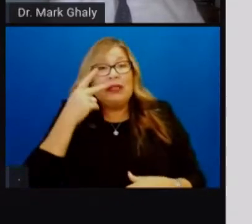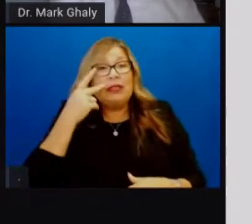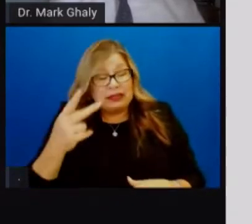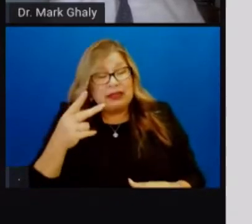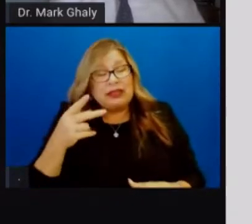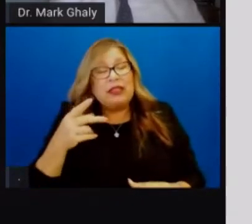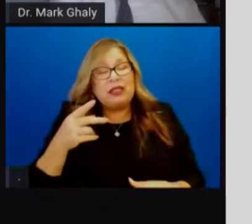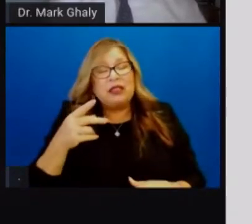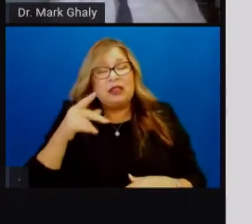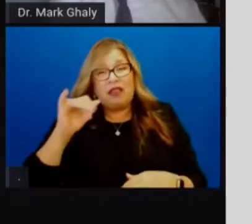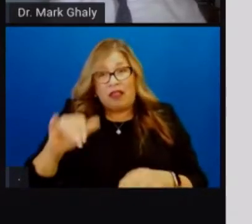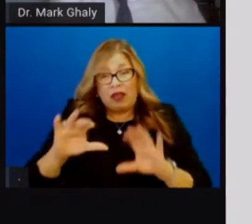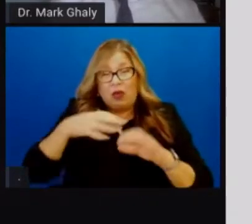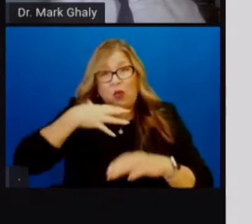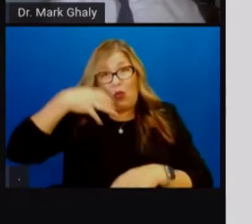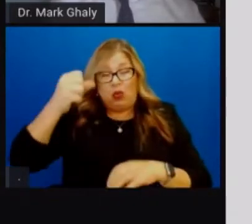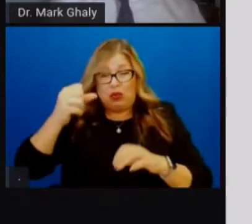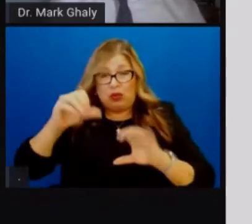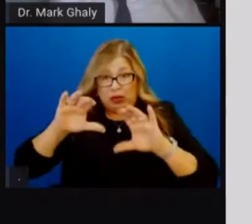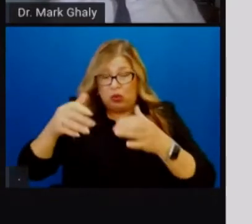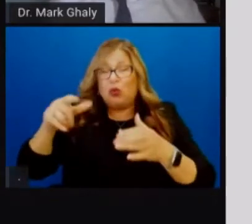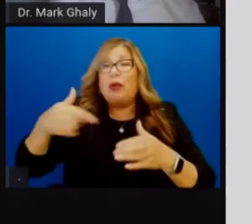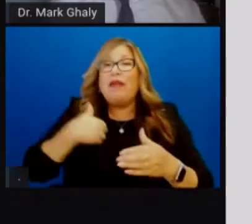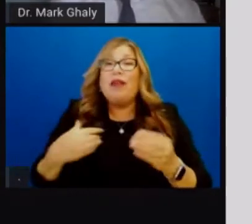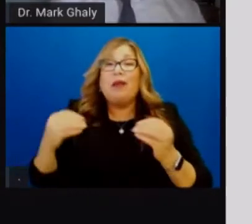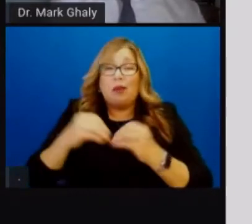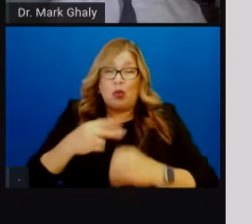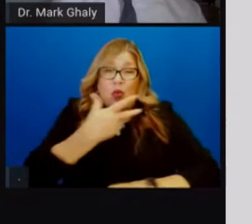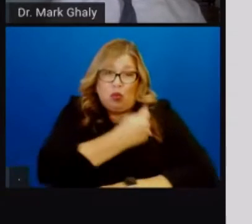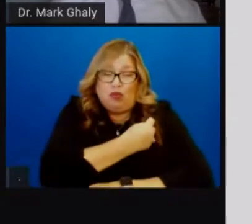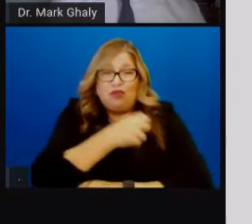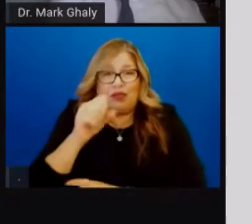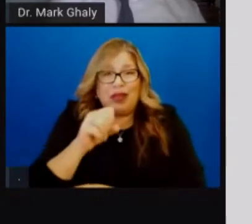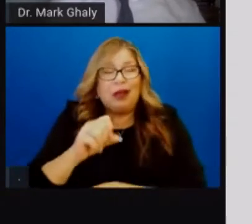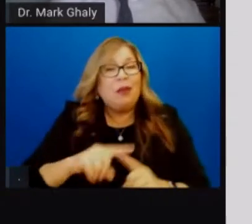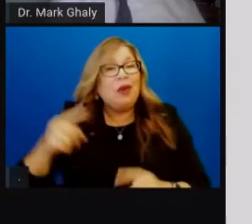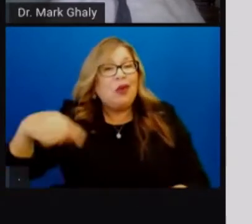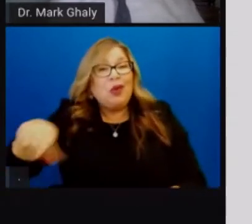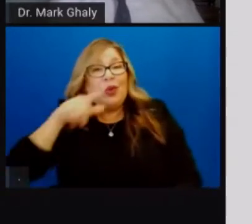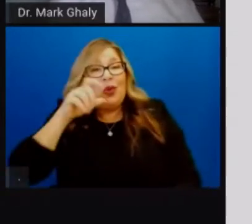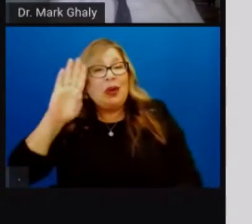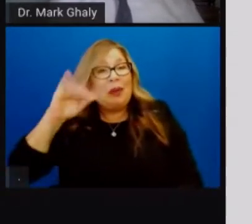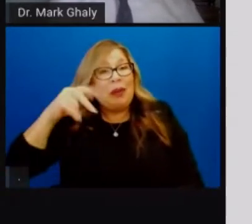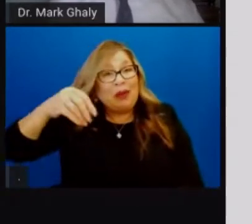shots in California, we know that brown and black Californians in